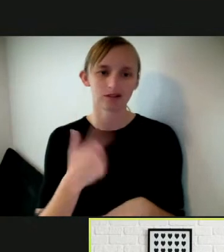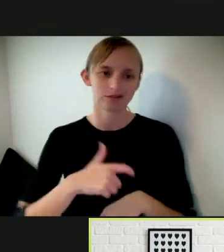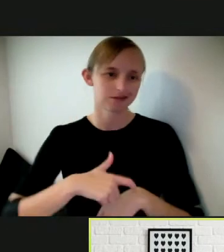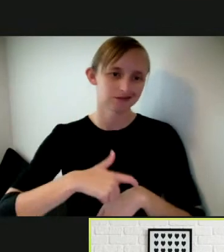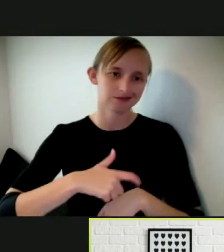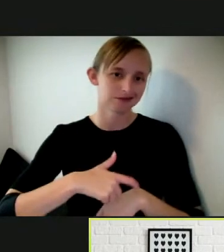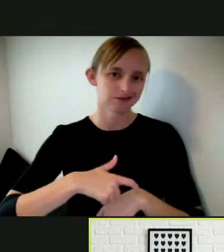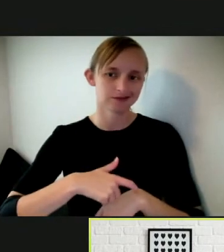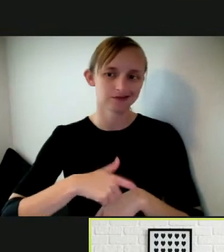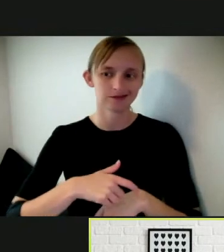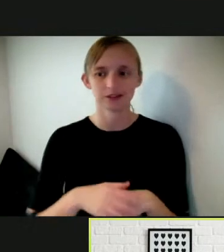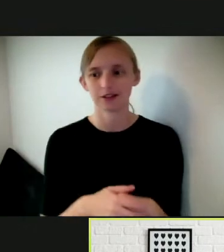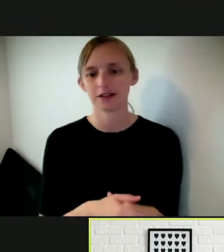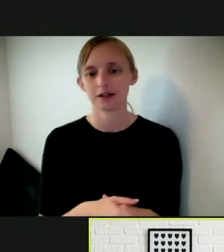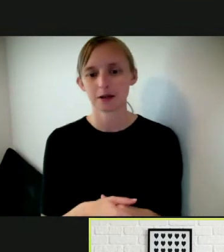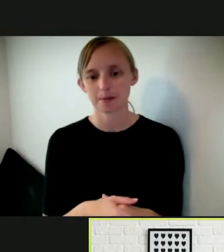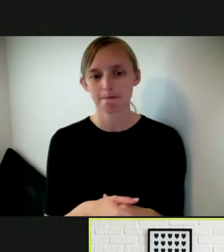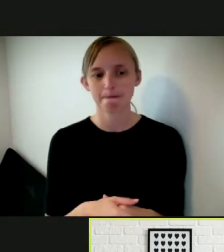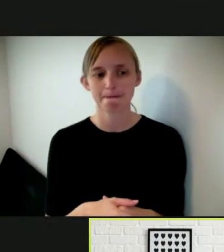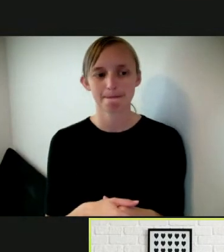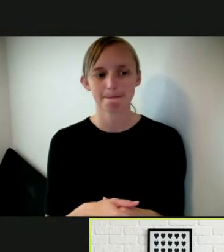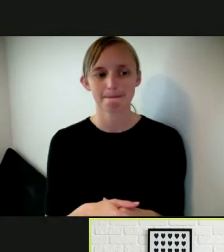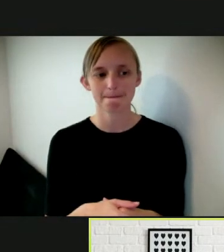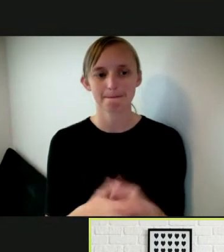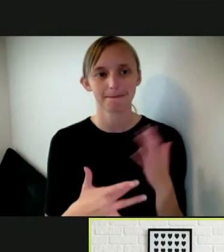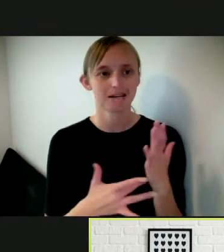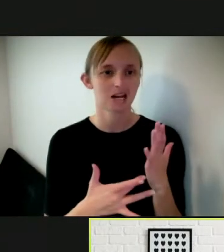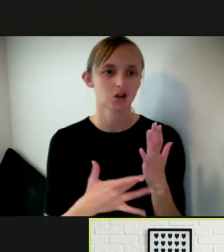technical difficulties.